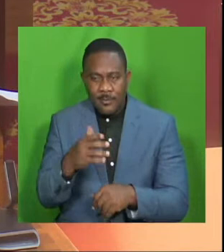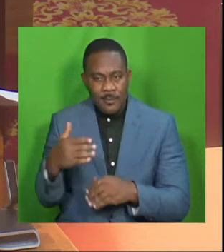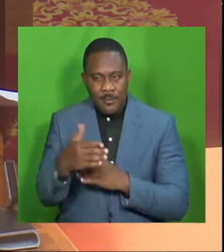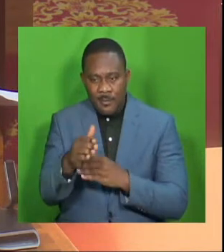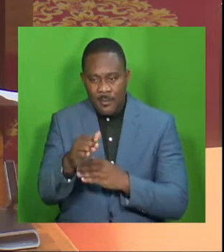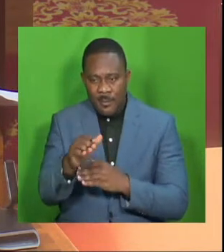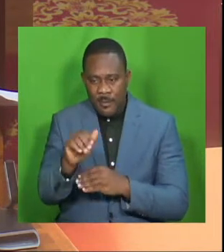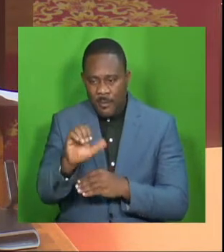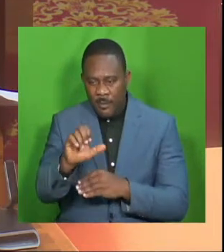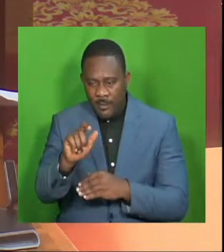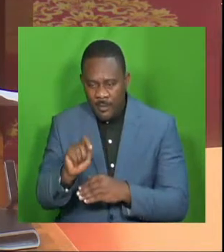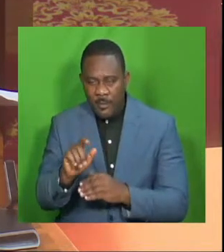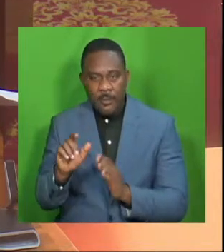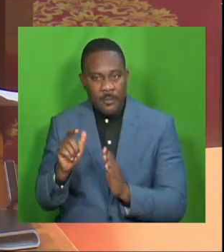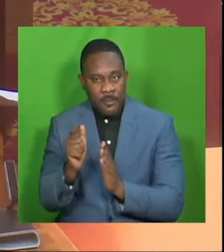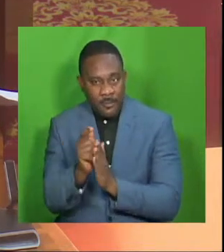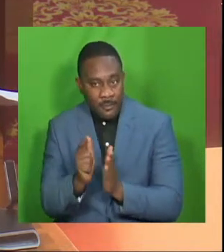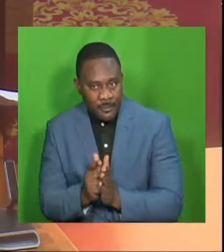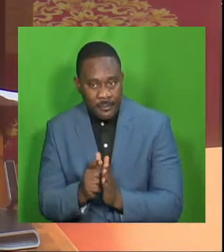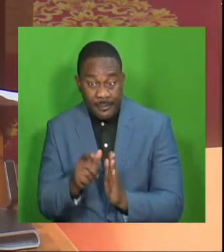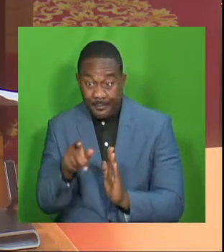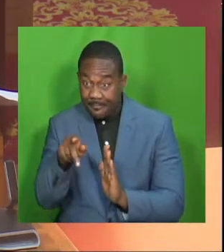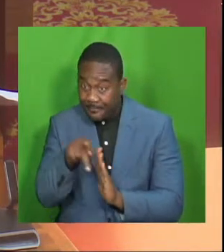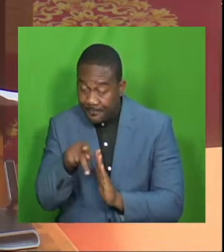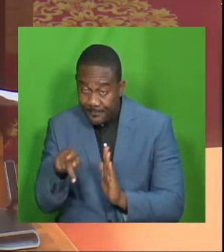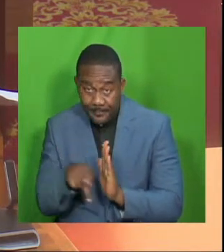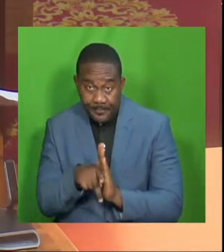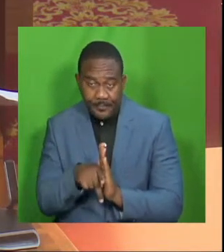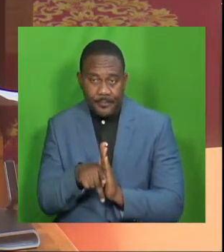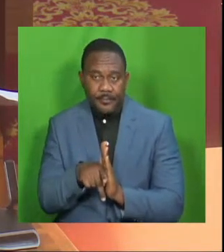Aquaculture Policy